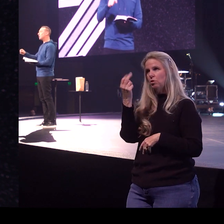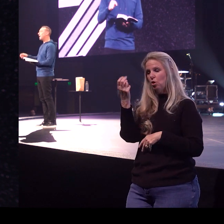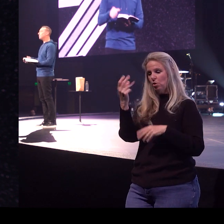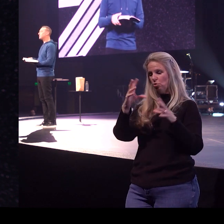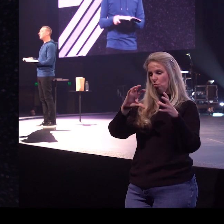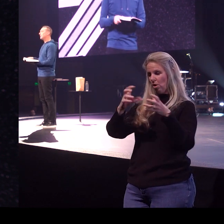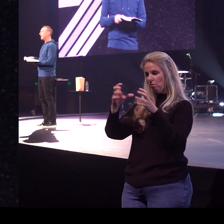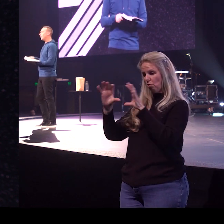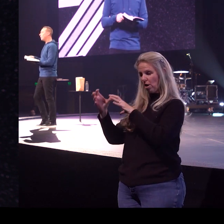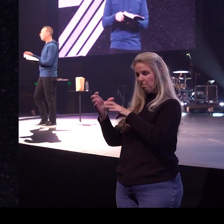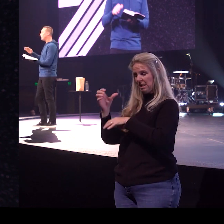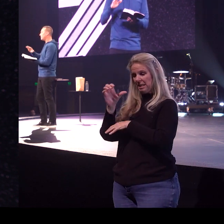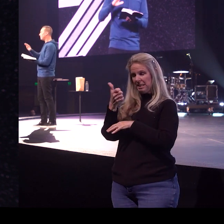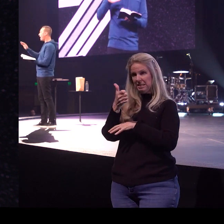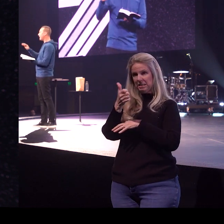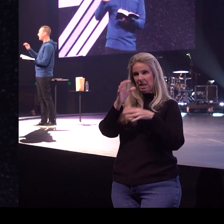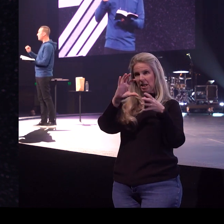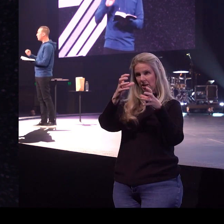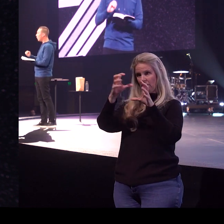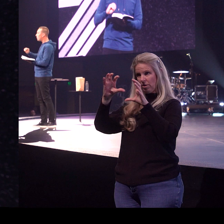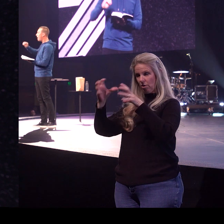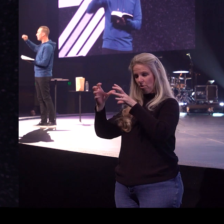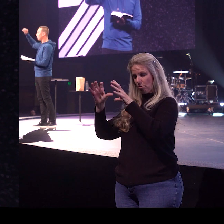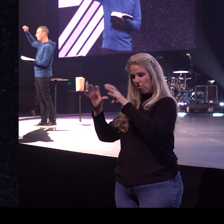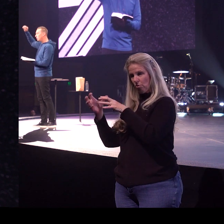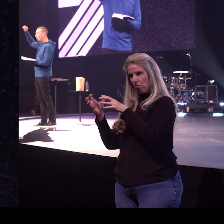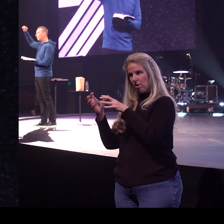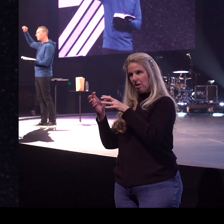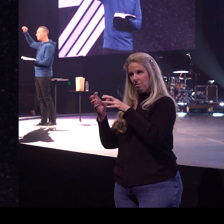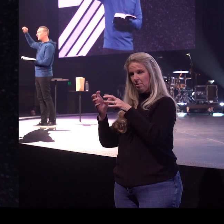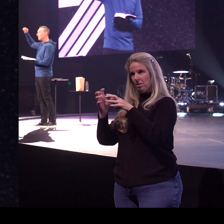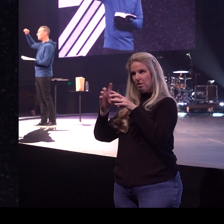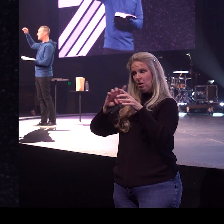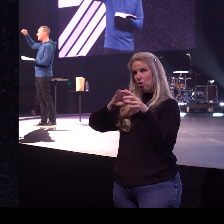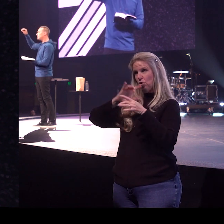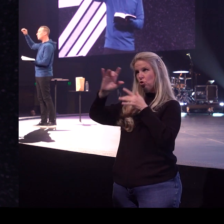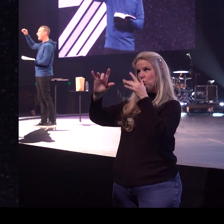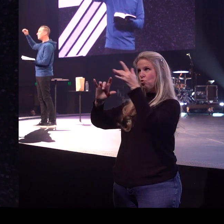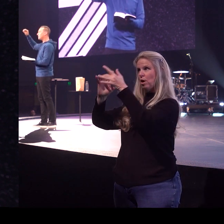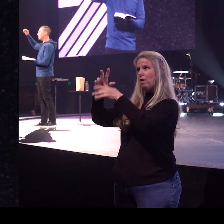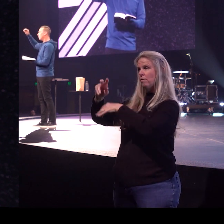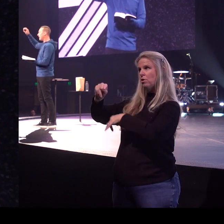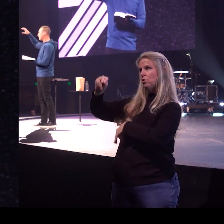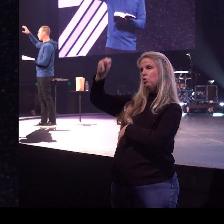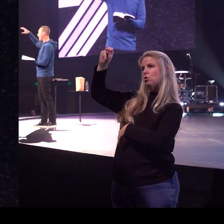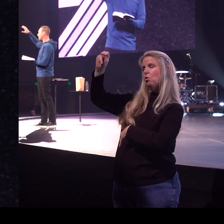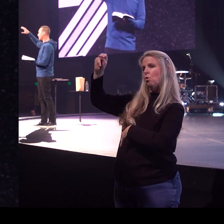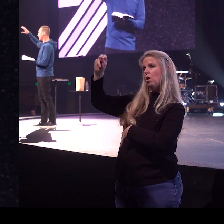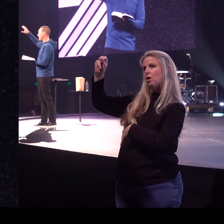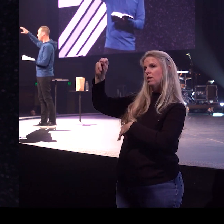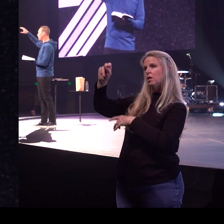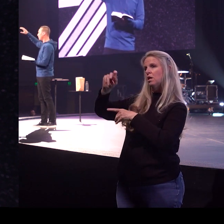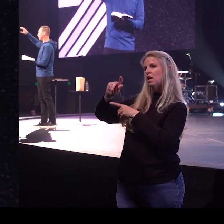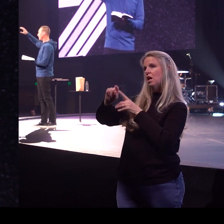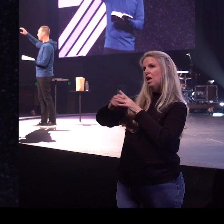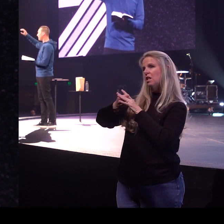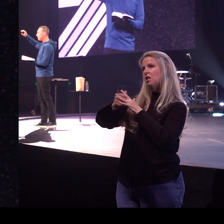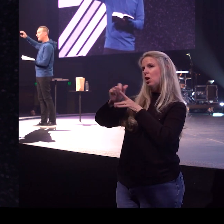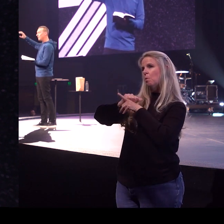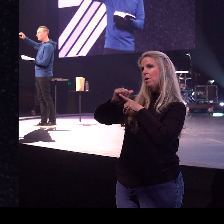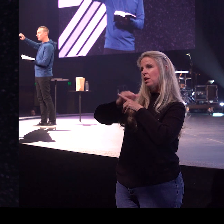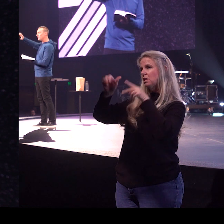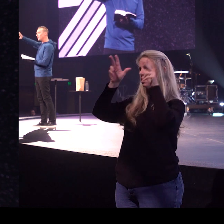of those tribes at one point divided and broke off and went north. And those 10 tribes began to practice evil.